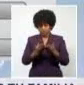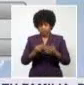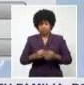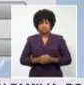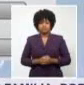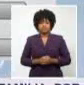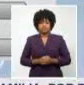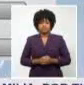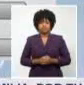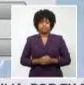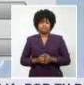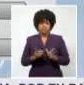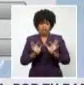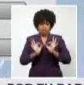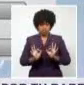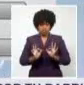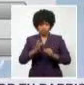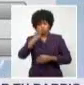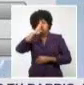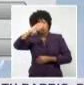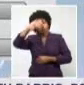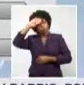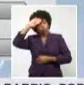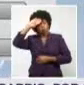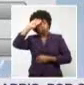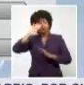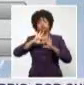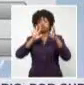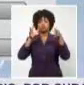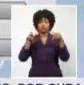In this way, up to 12 o'clock last night,